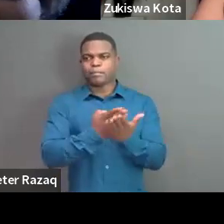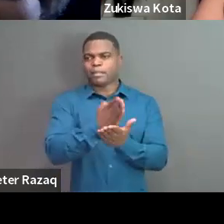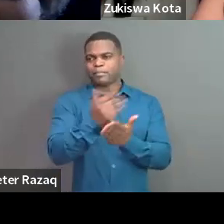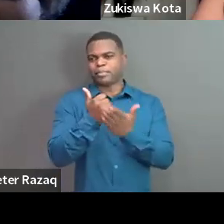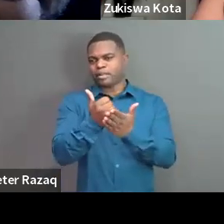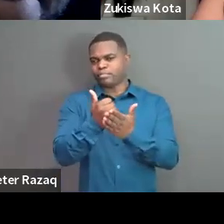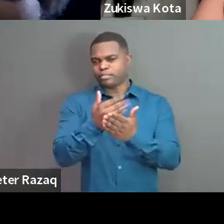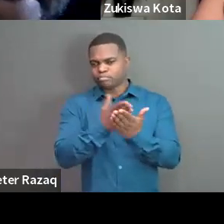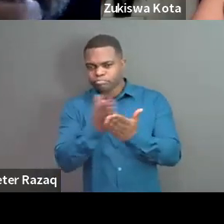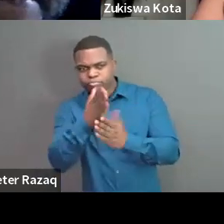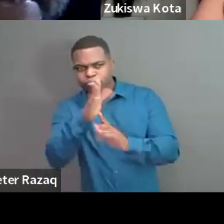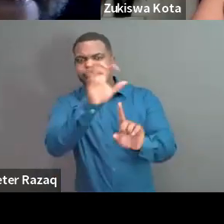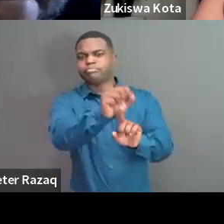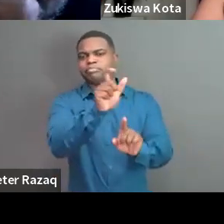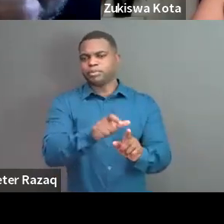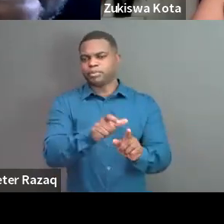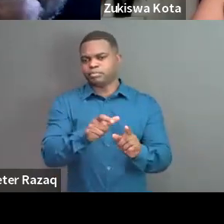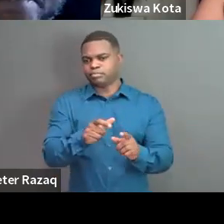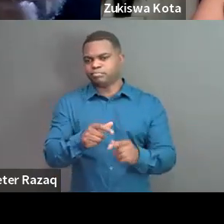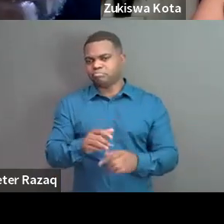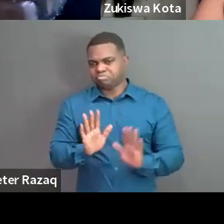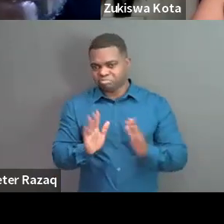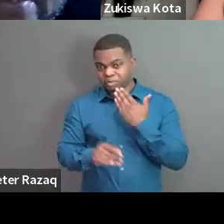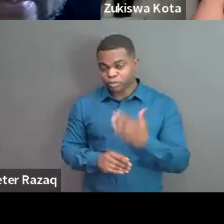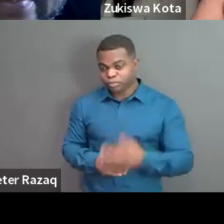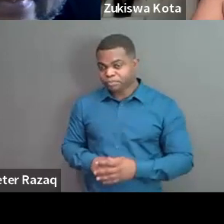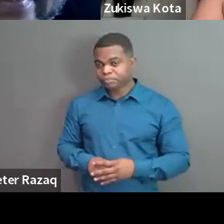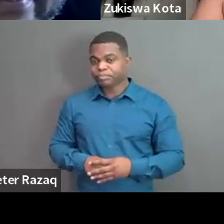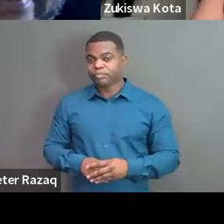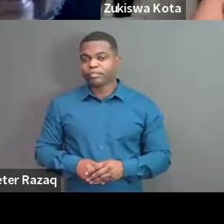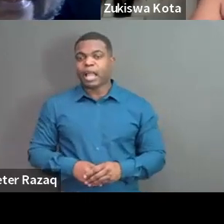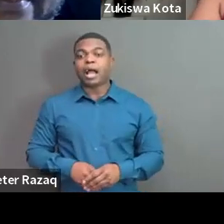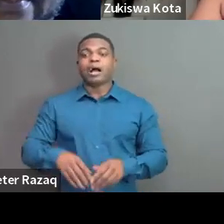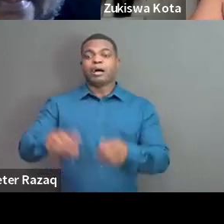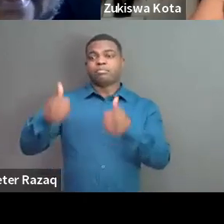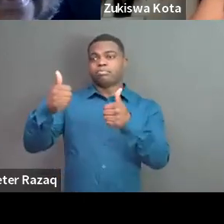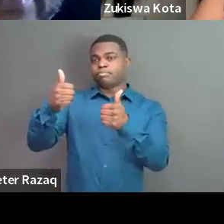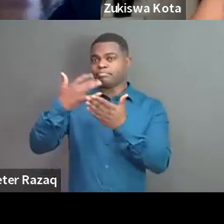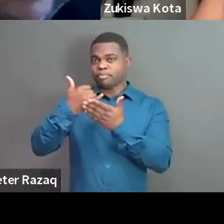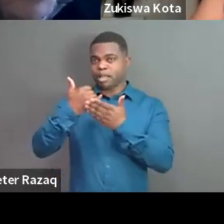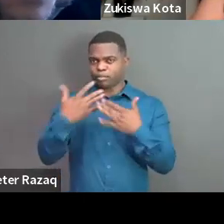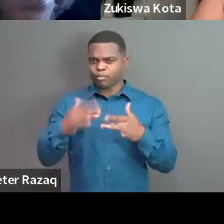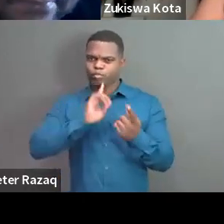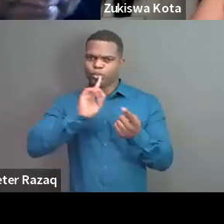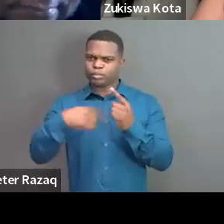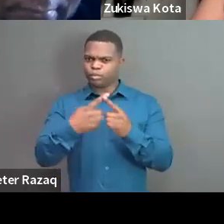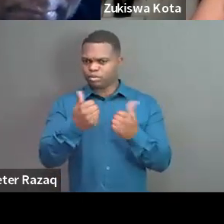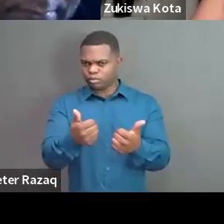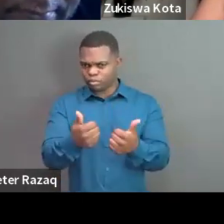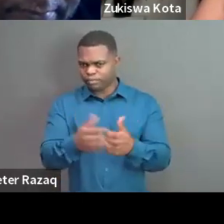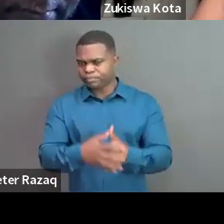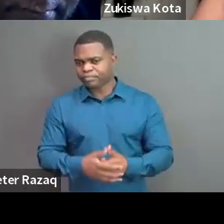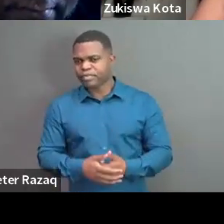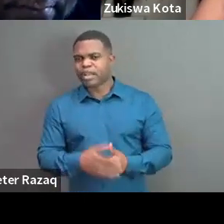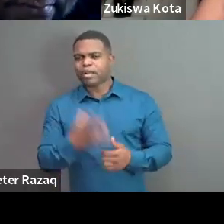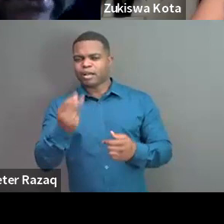know, reaching sort of deep rural areas. So I think, yeah, Kenny, if you're on the call, I hope that